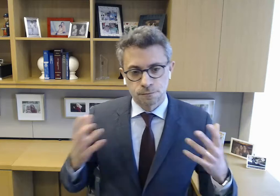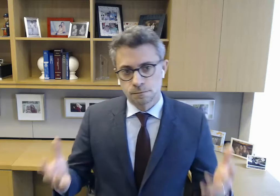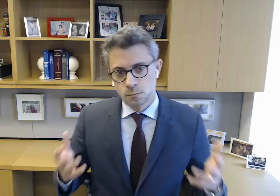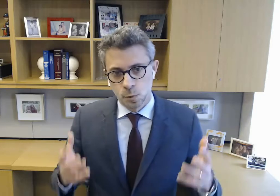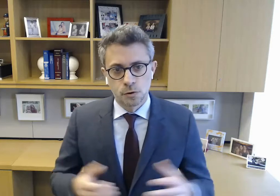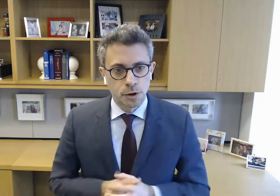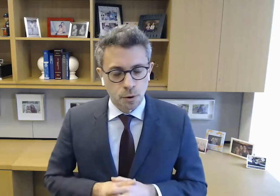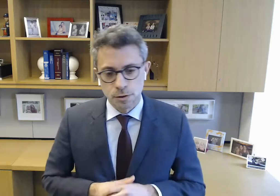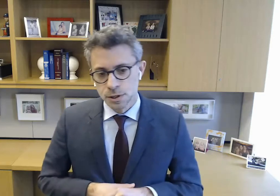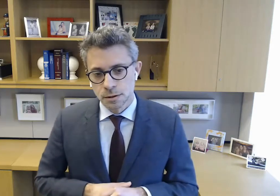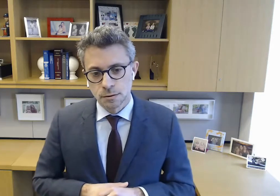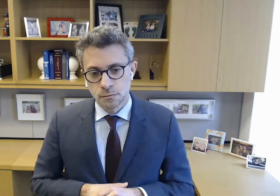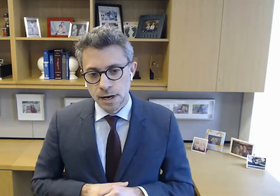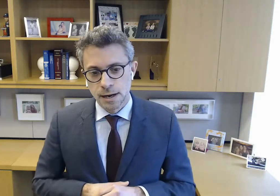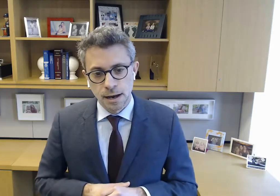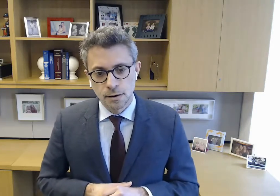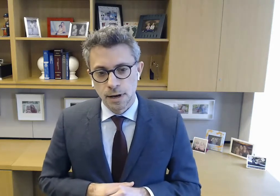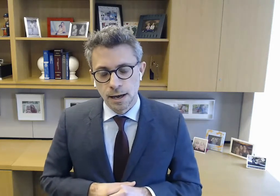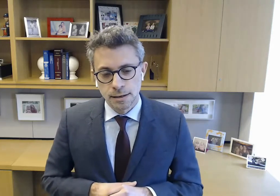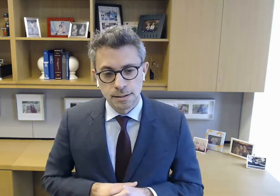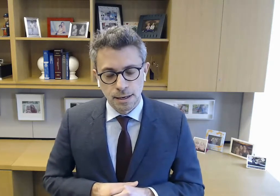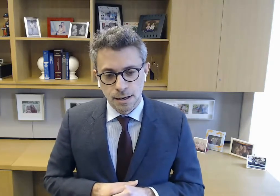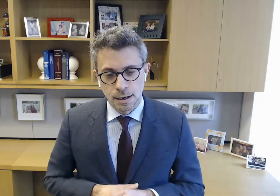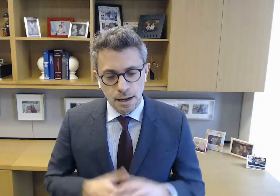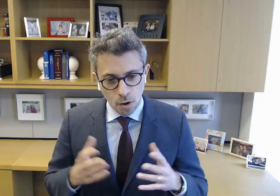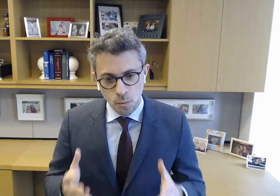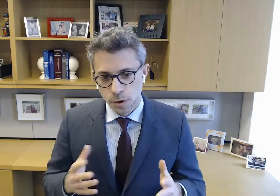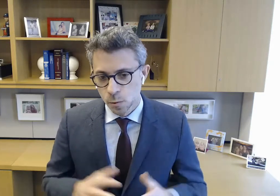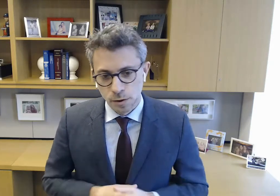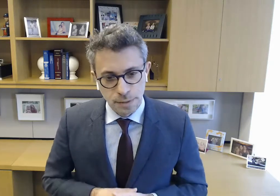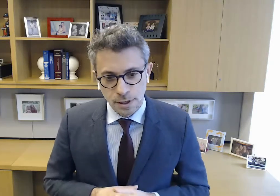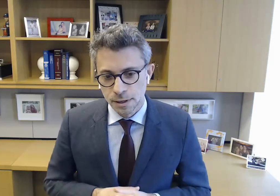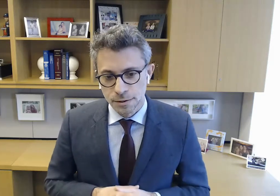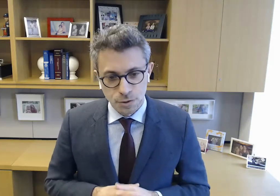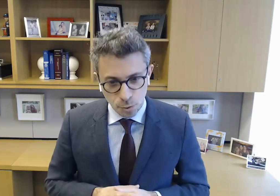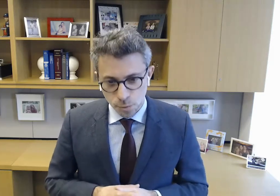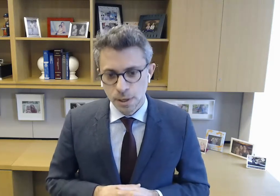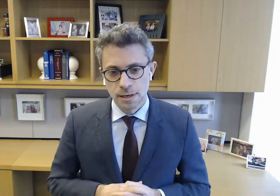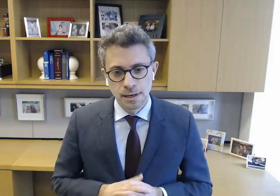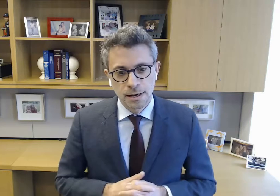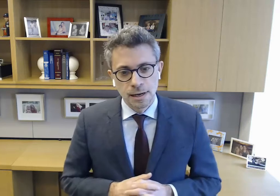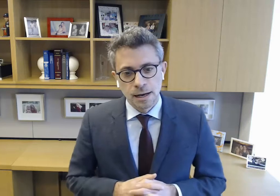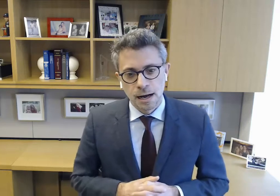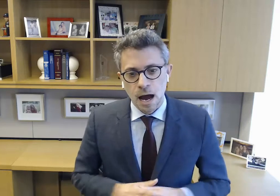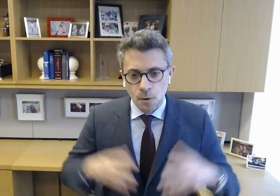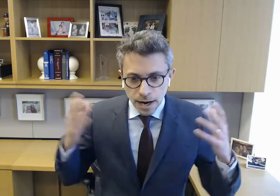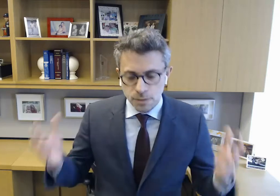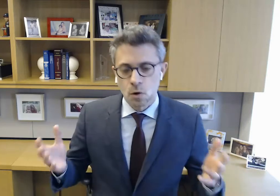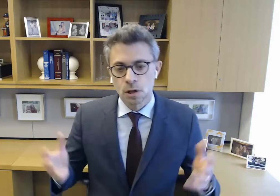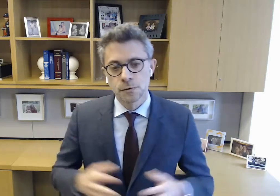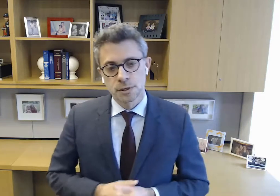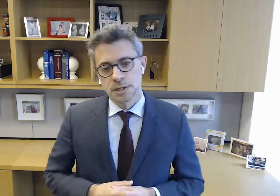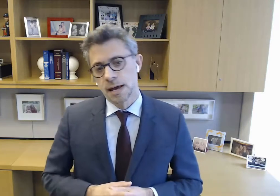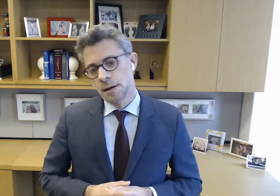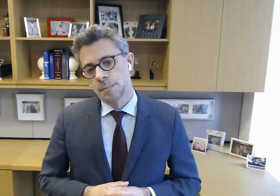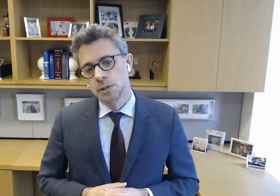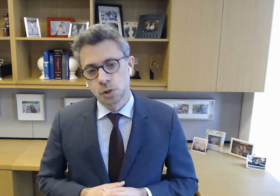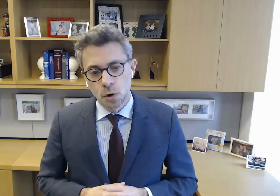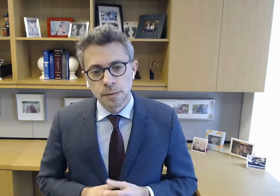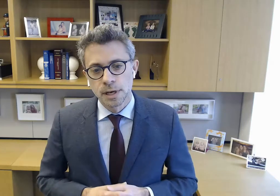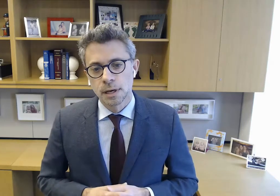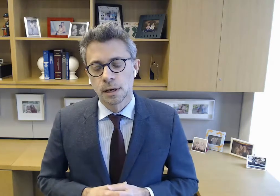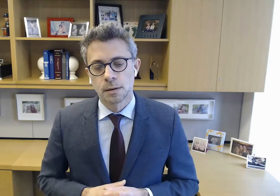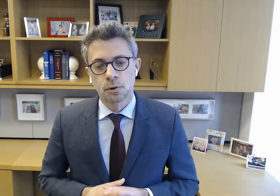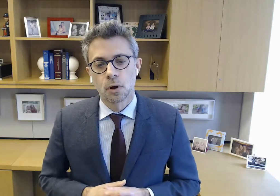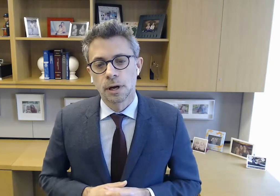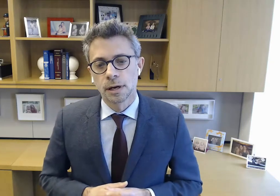If we were in person right now, and I hope we will be soon, I would ask all of you to stand up